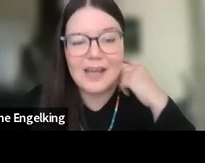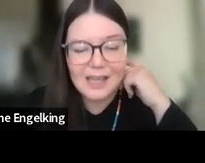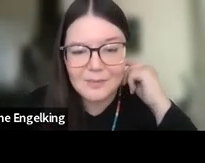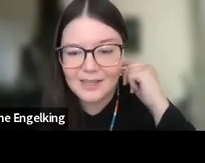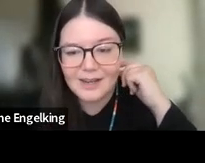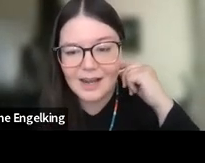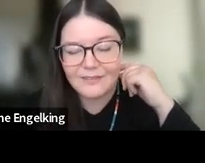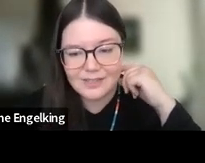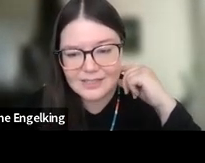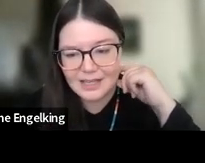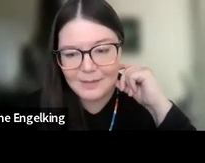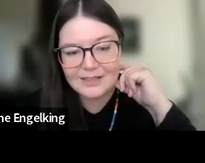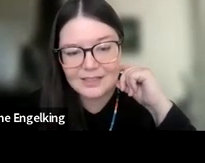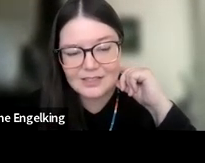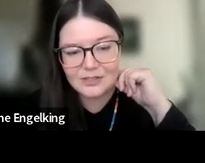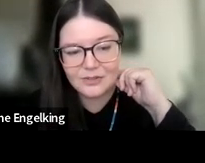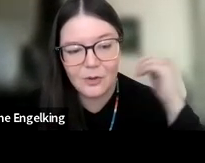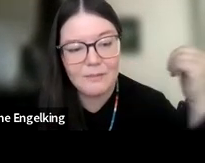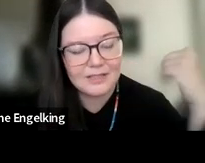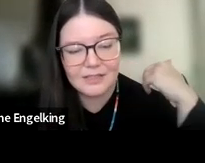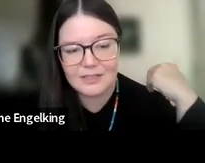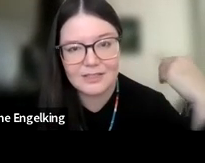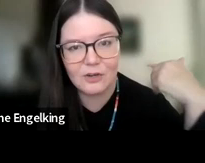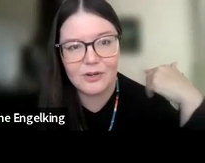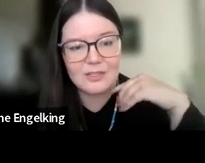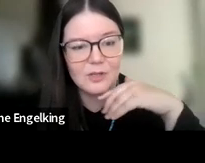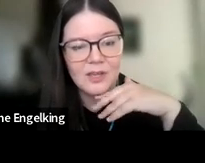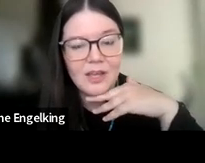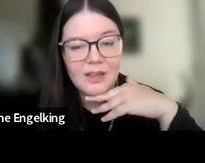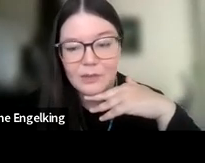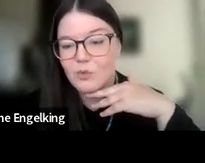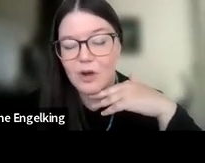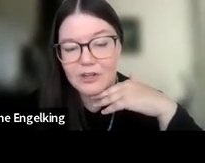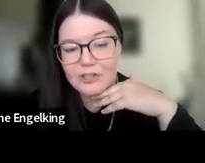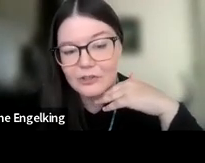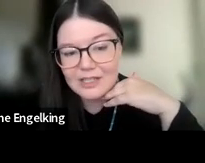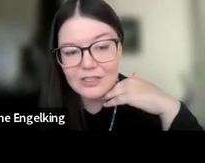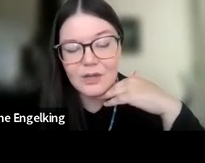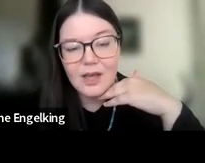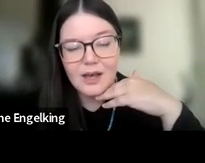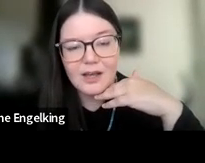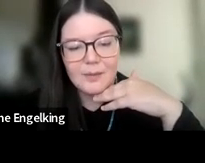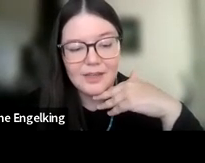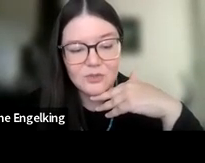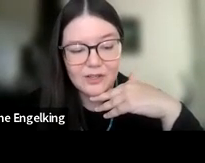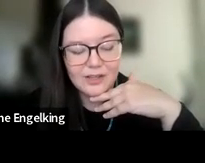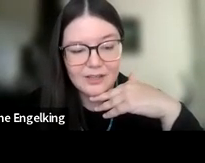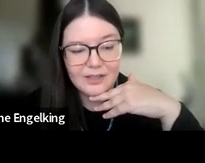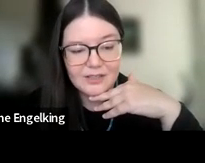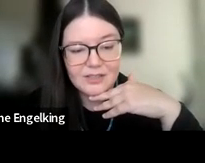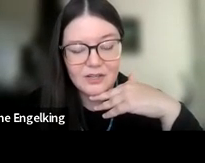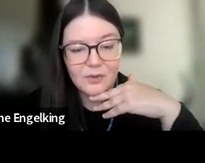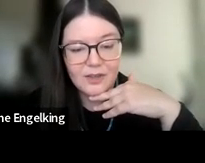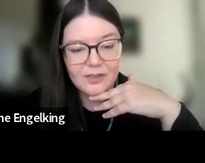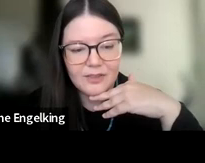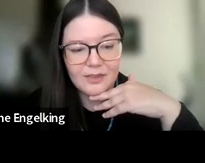different tribe and not having the same access to, you know, medicines and ceremonies that we'd want or need to, as well